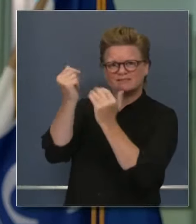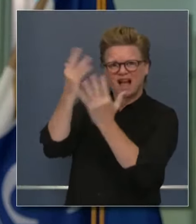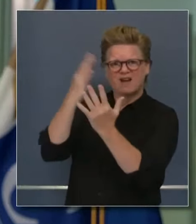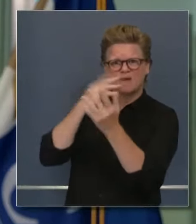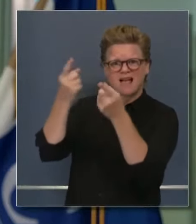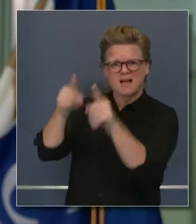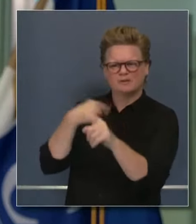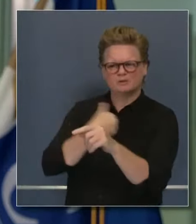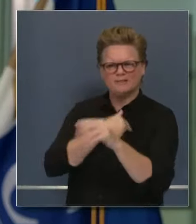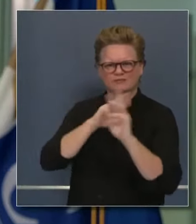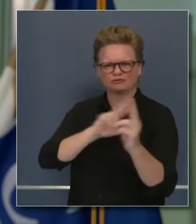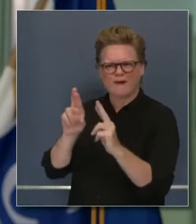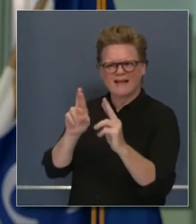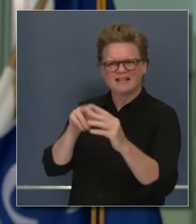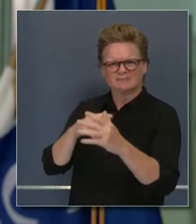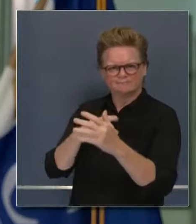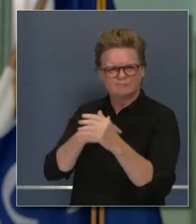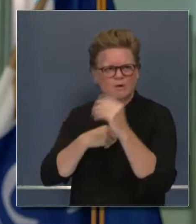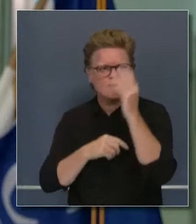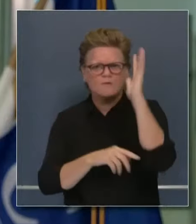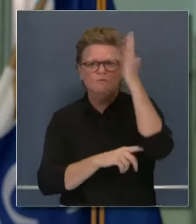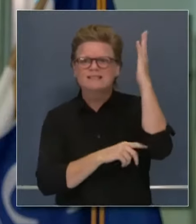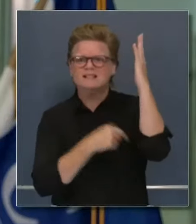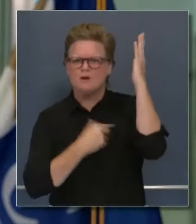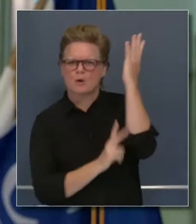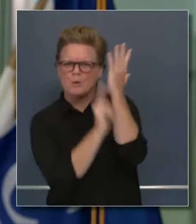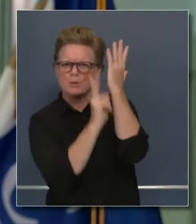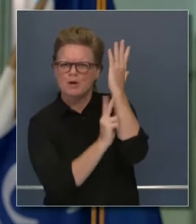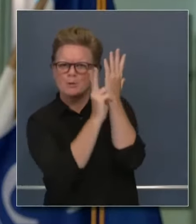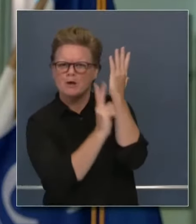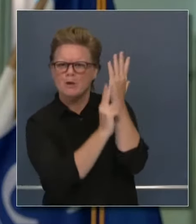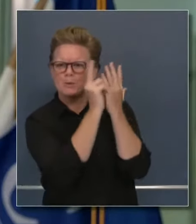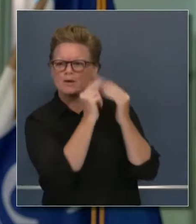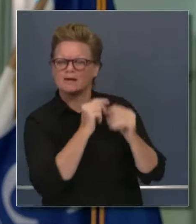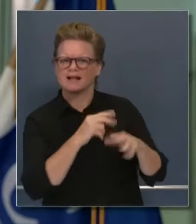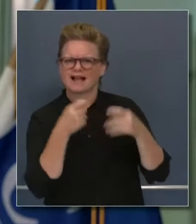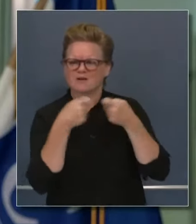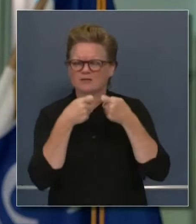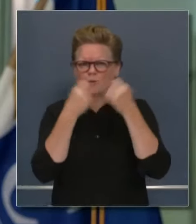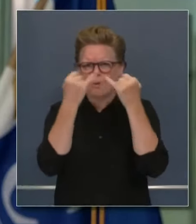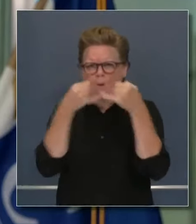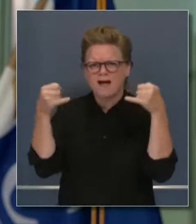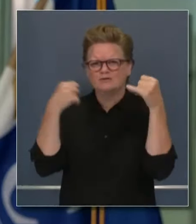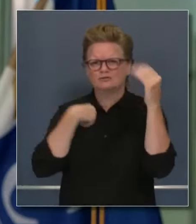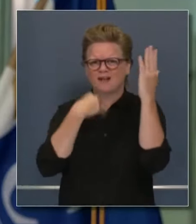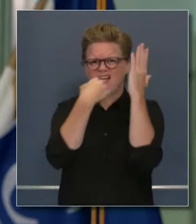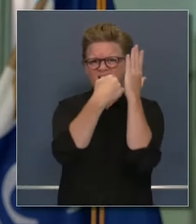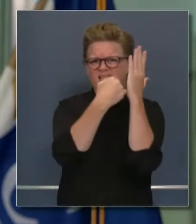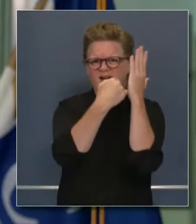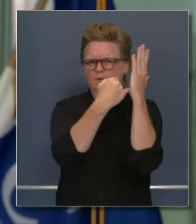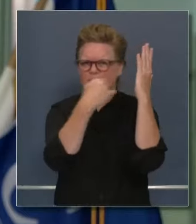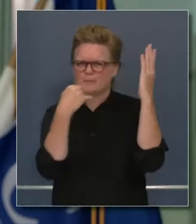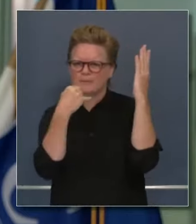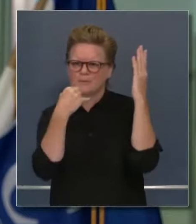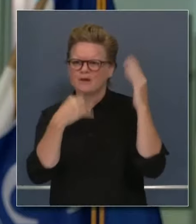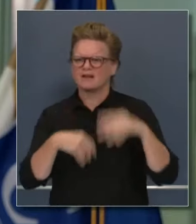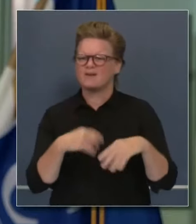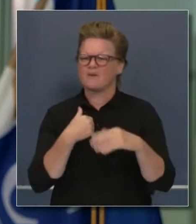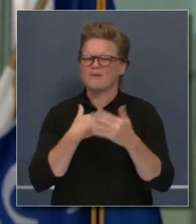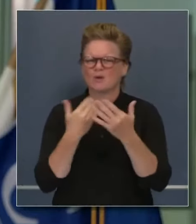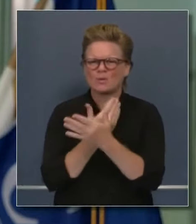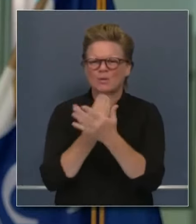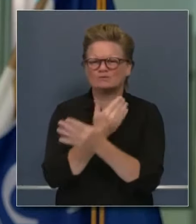forest management efforts that we advanced last year, and the new partnership, the new memorandum of understanding, a new 20-year